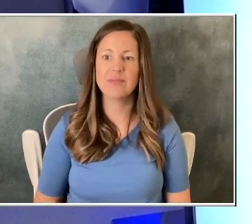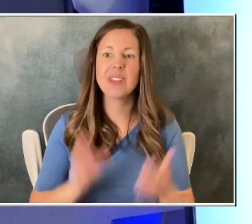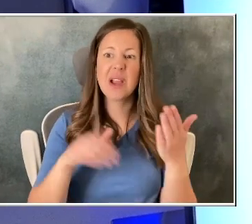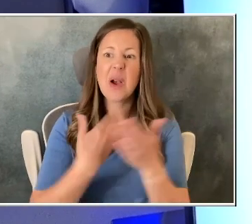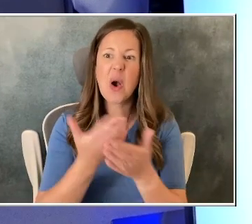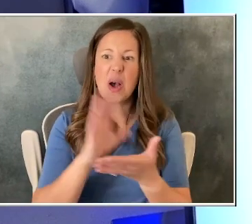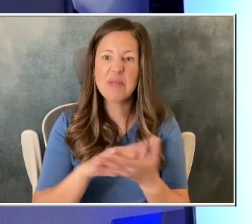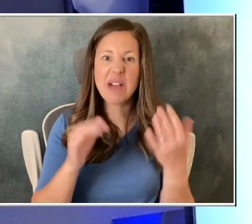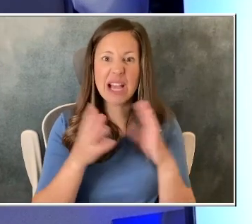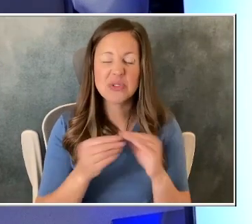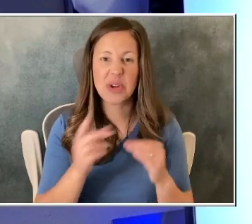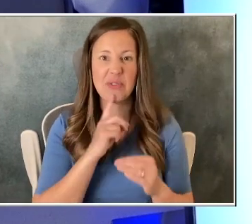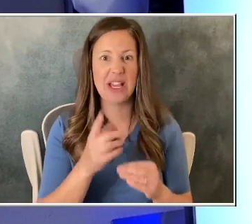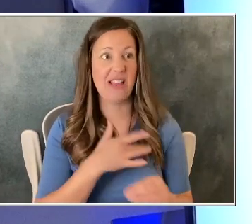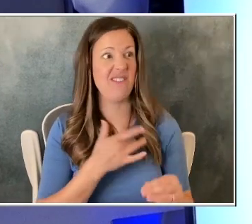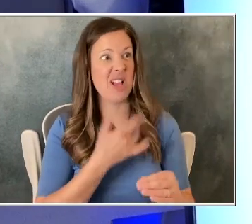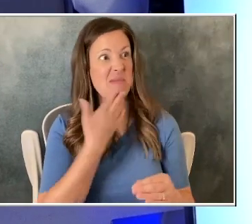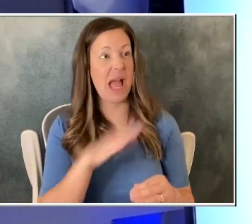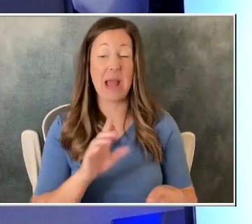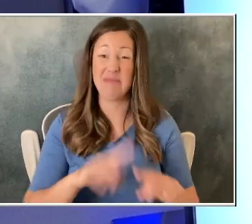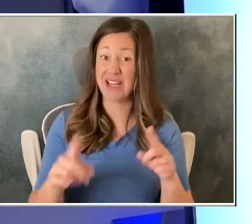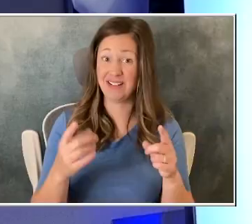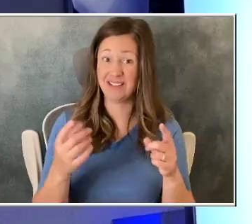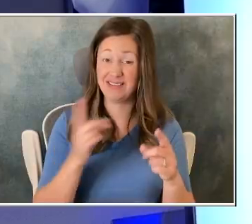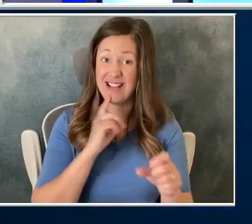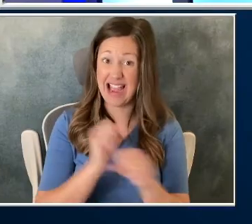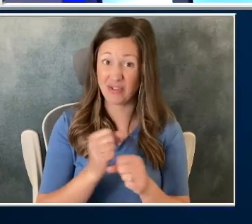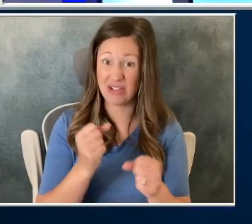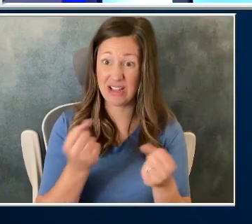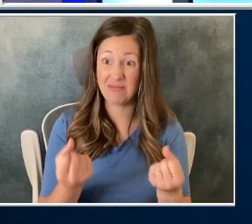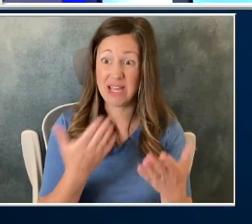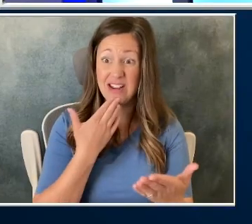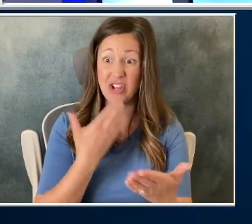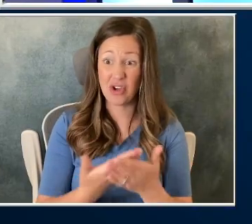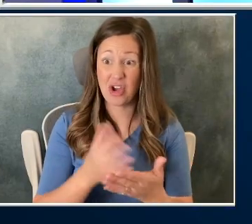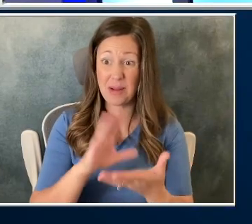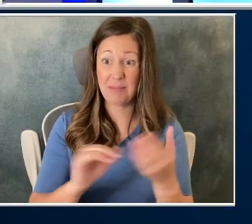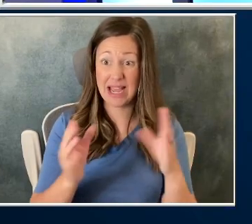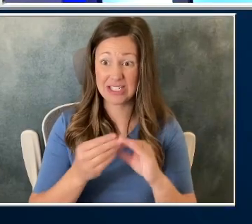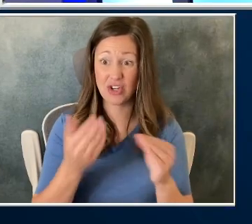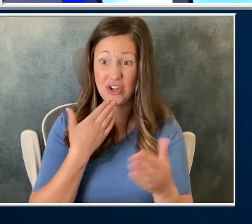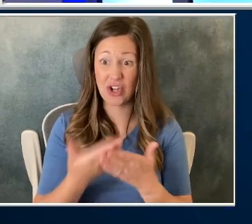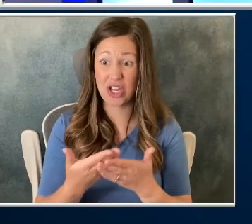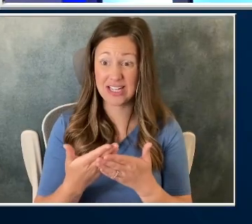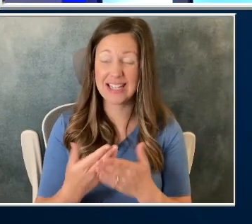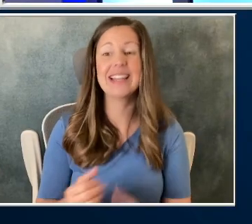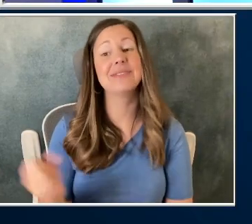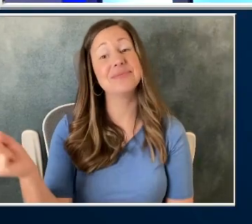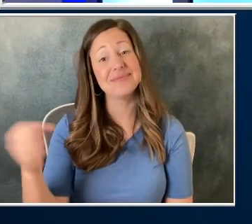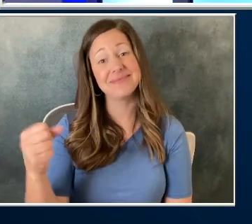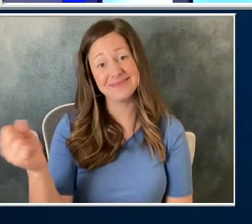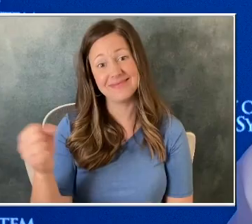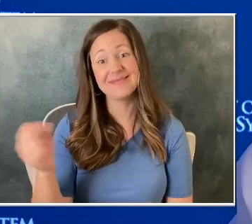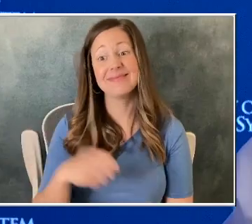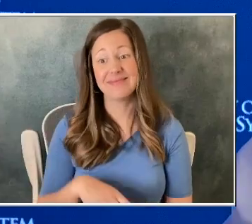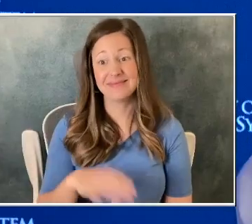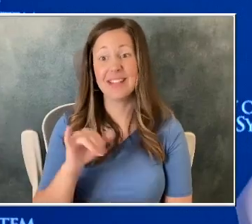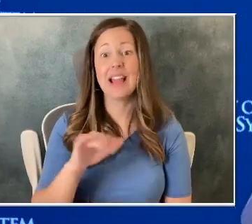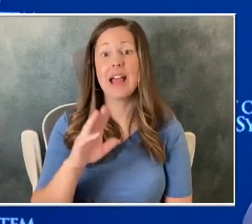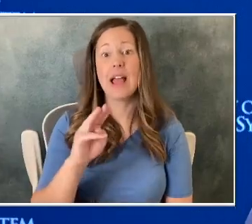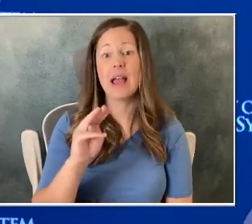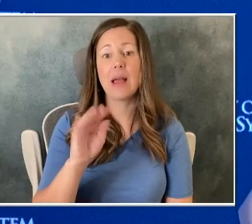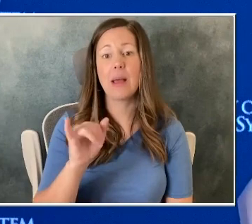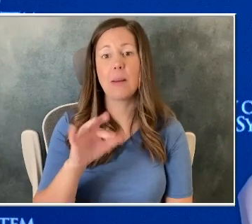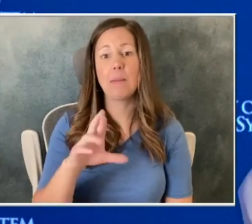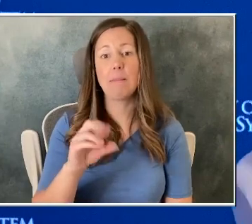always think they're bad, but actually a lot of bacteria are good, Hawkeye. I mean, this is going to be music to your ears. Yeah, no, and it is the microbiome. I think that's the important